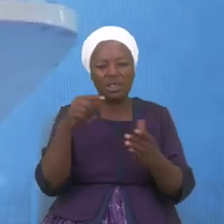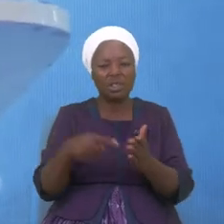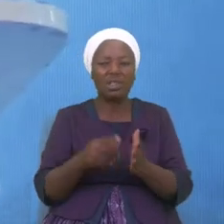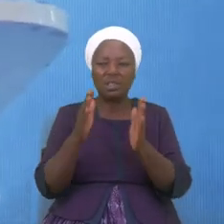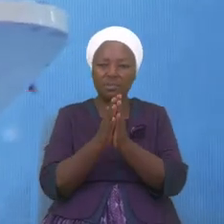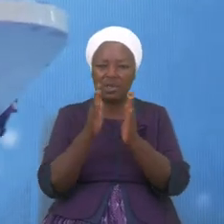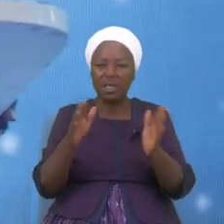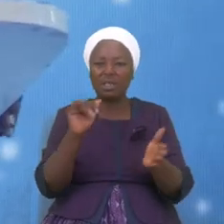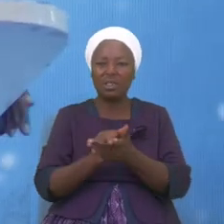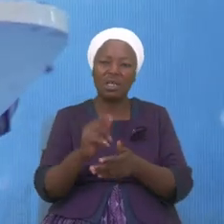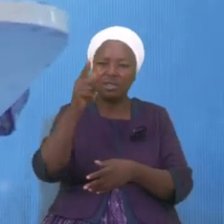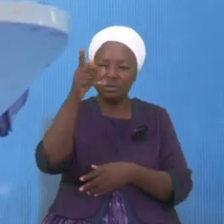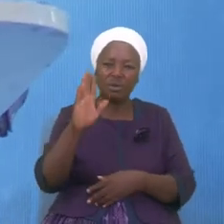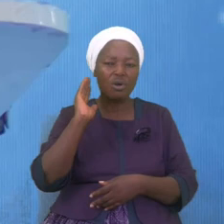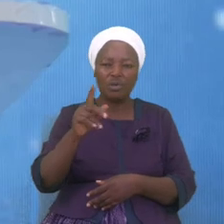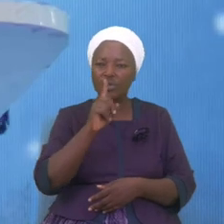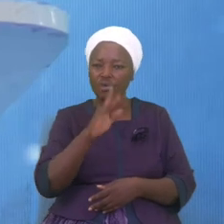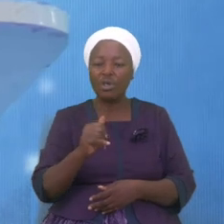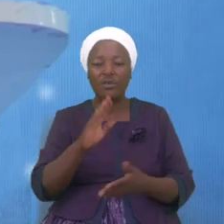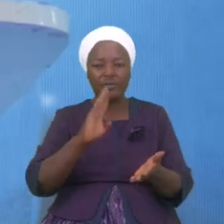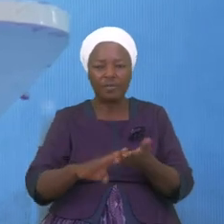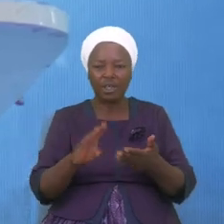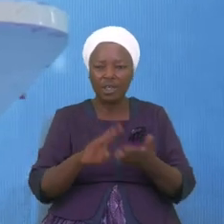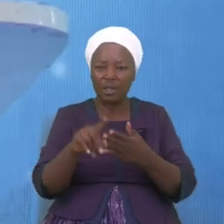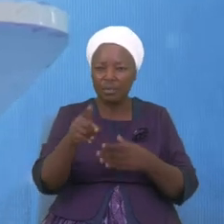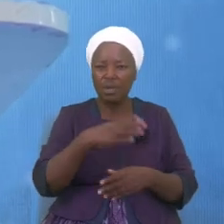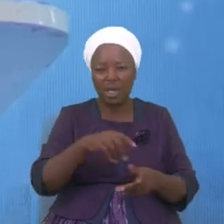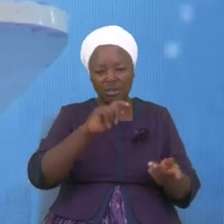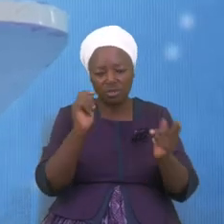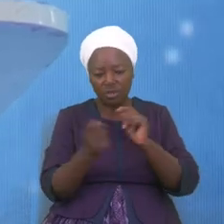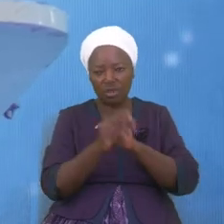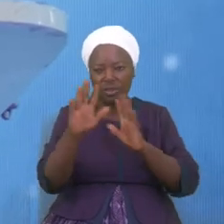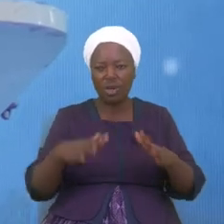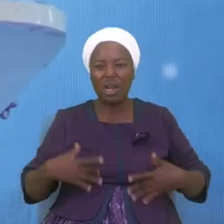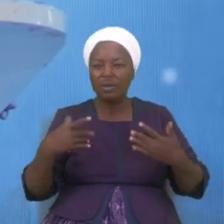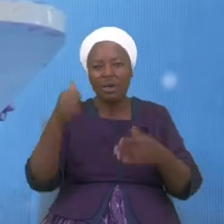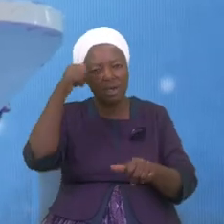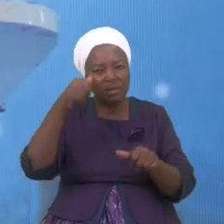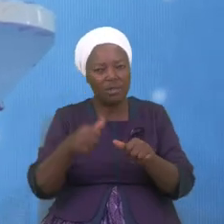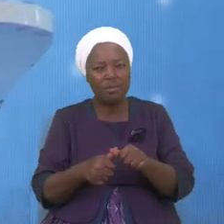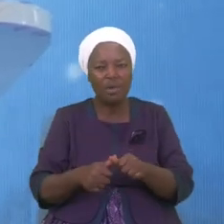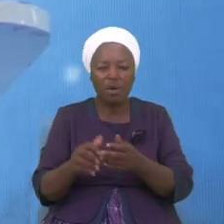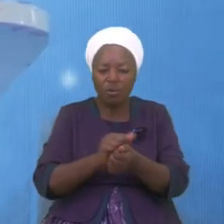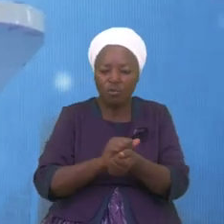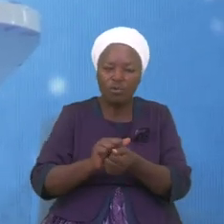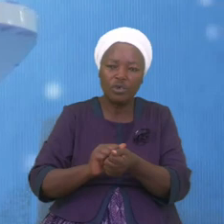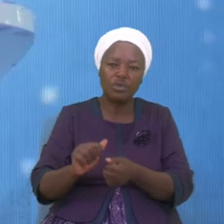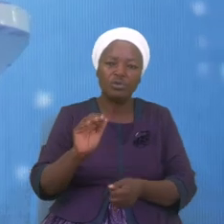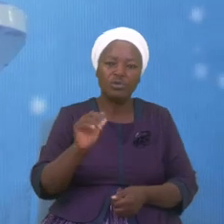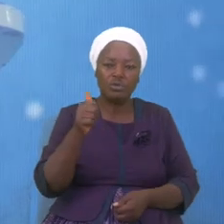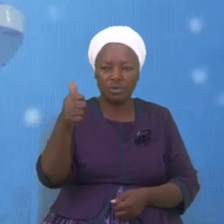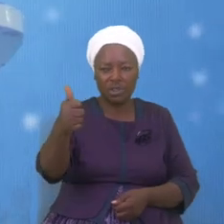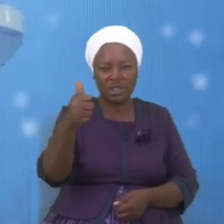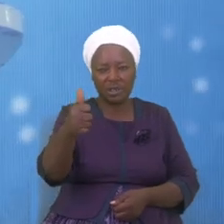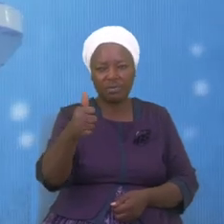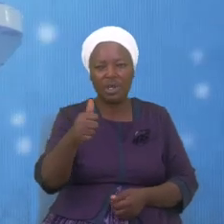that God will truly forgive you and change your life. Remember, wash yourself. Make yourself